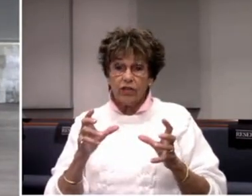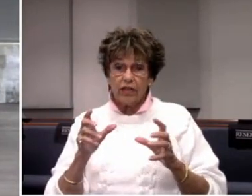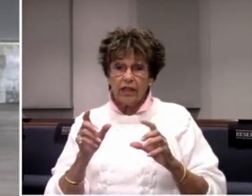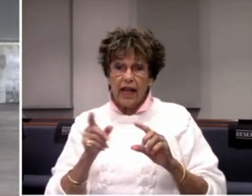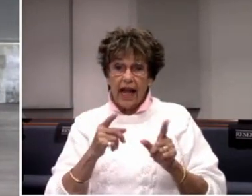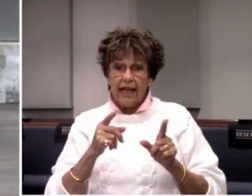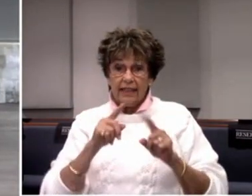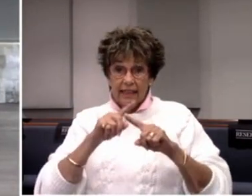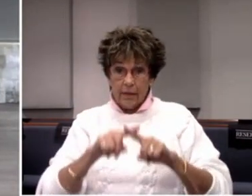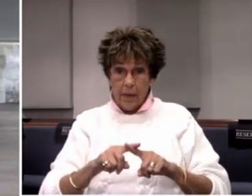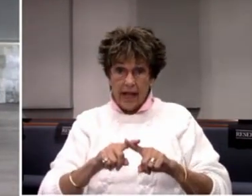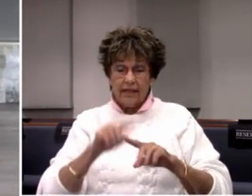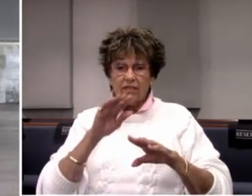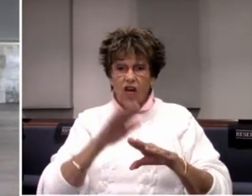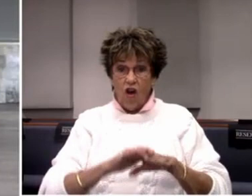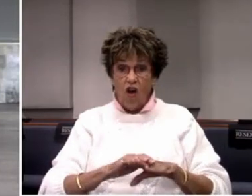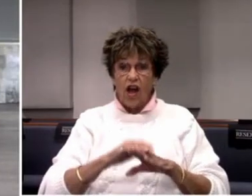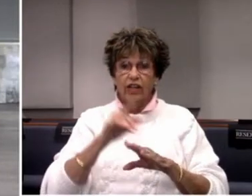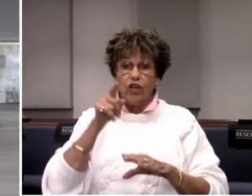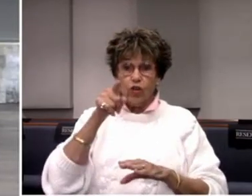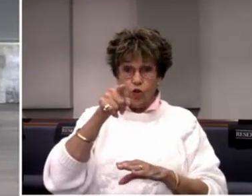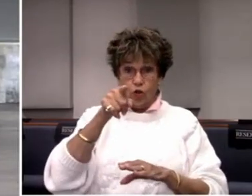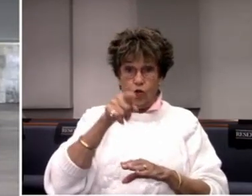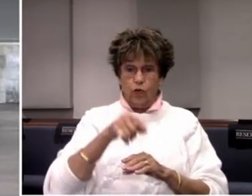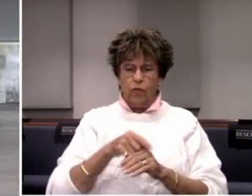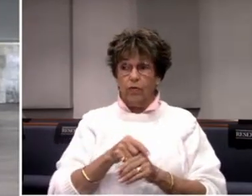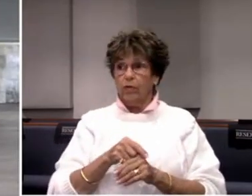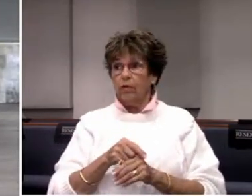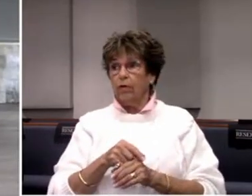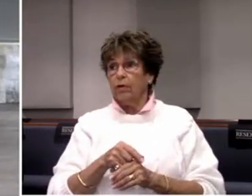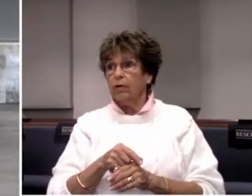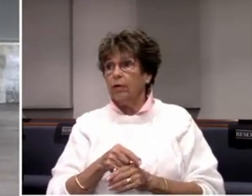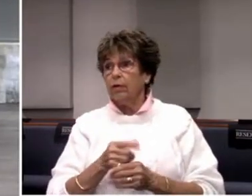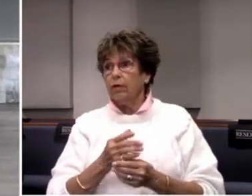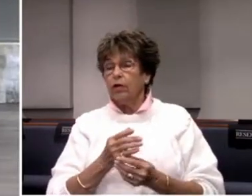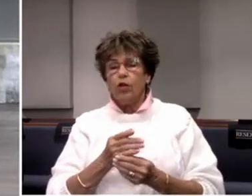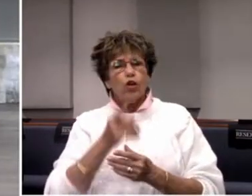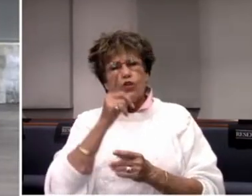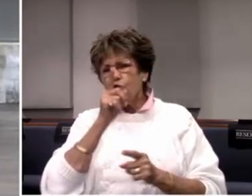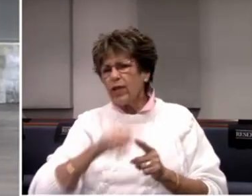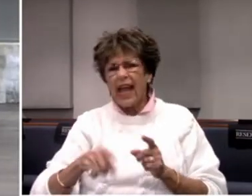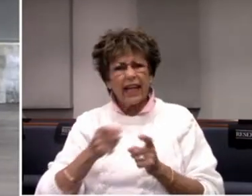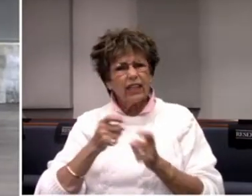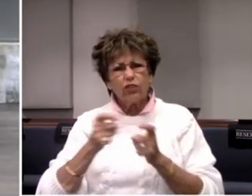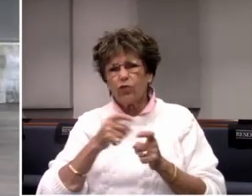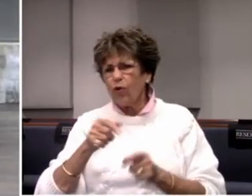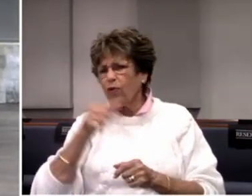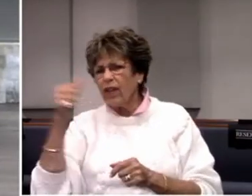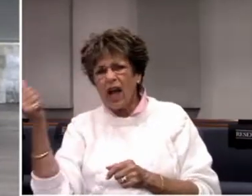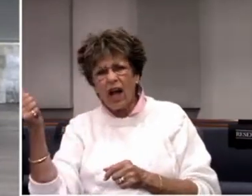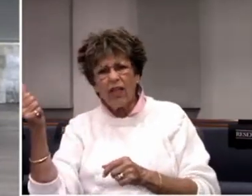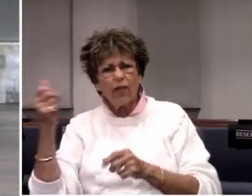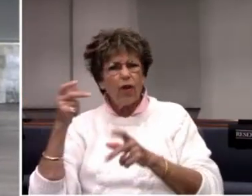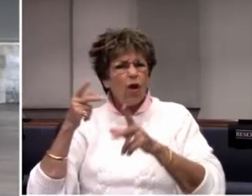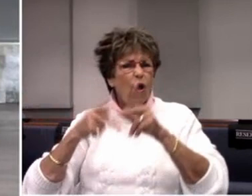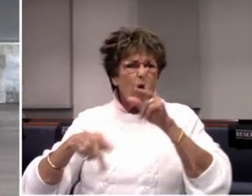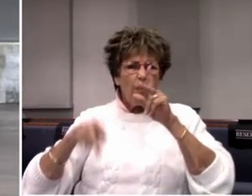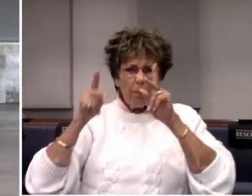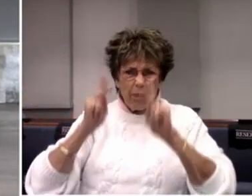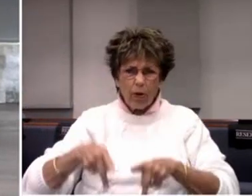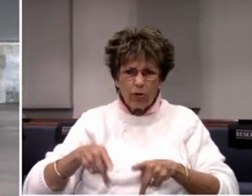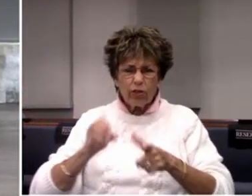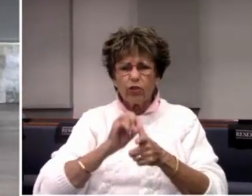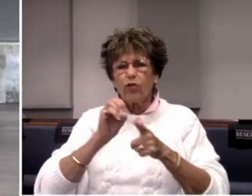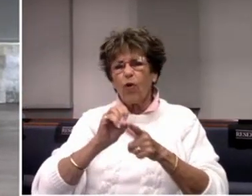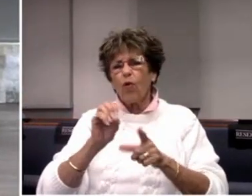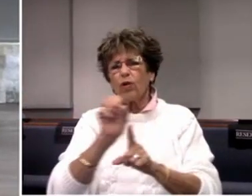Whatever depends on you, you may not be able to control the other person. You may not be able to control the other situation. Of course,